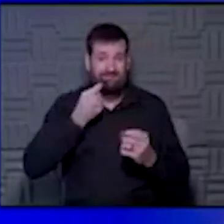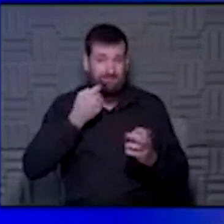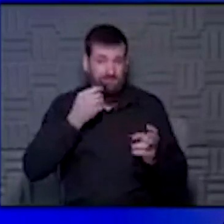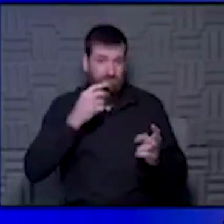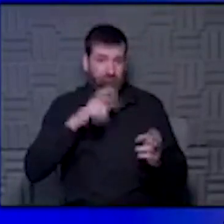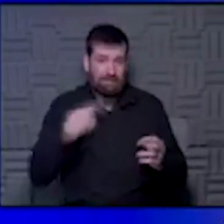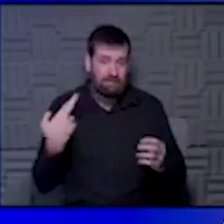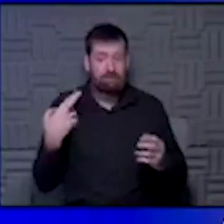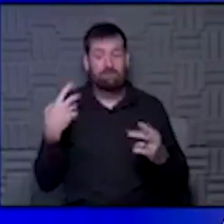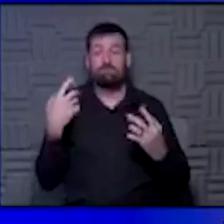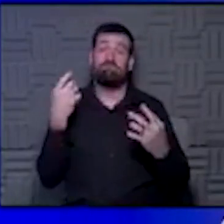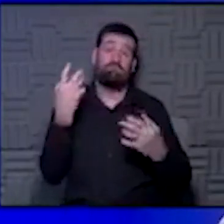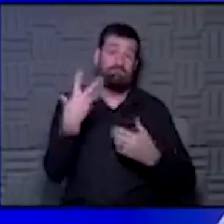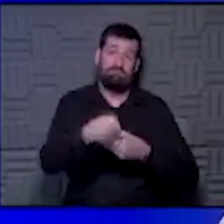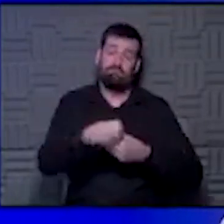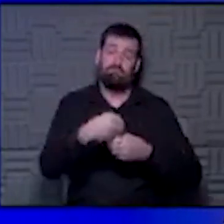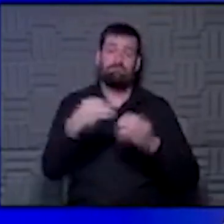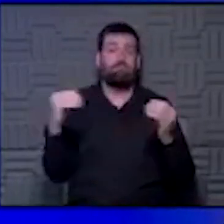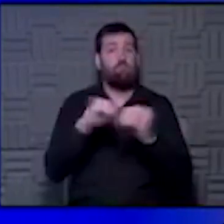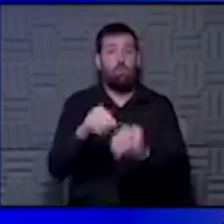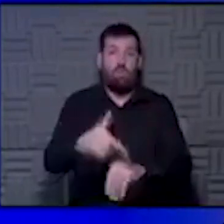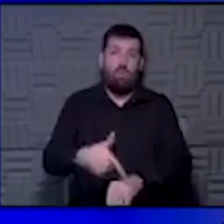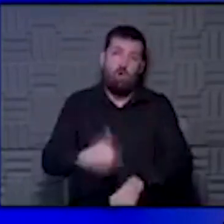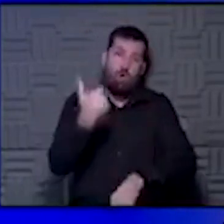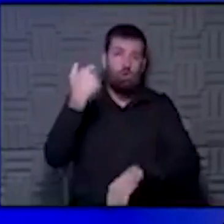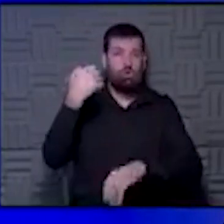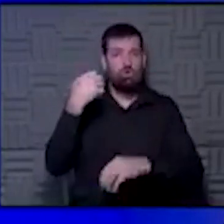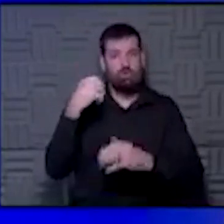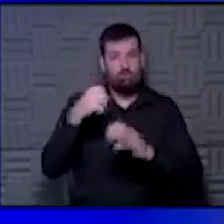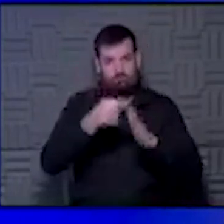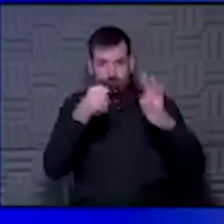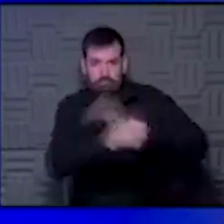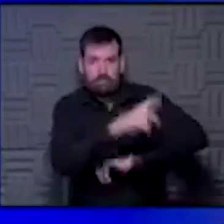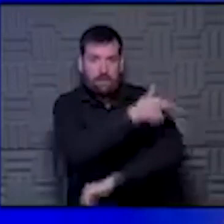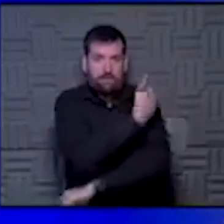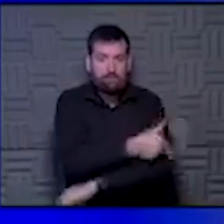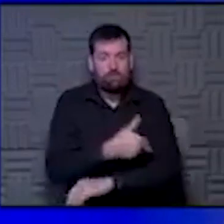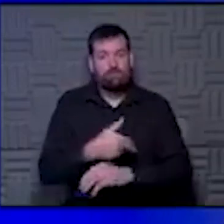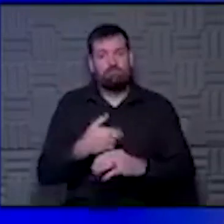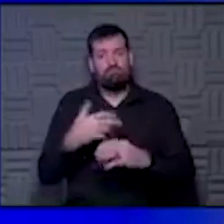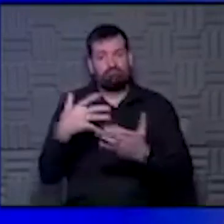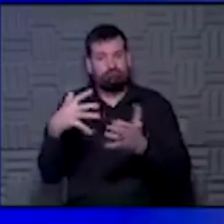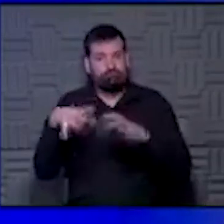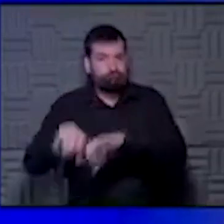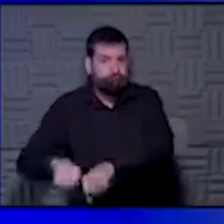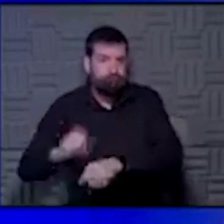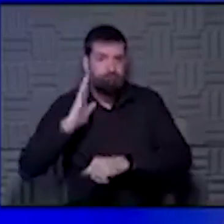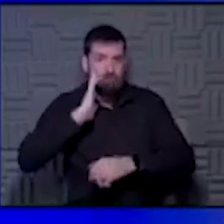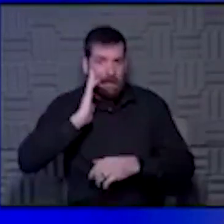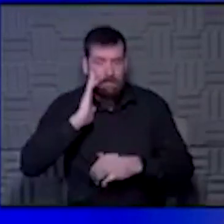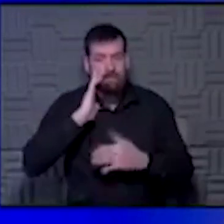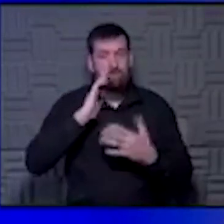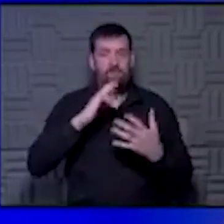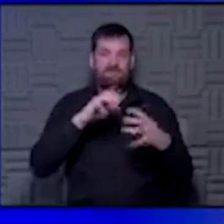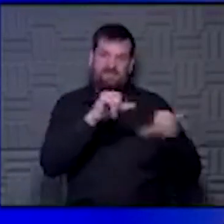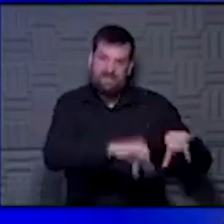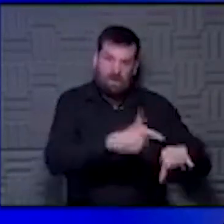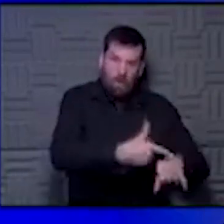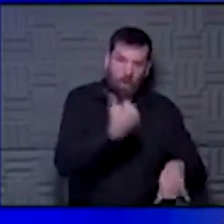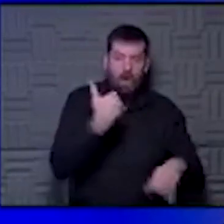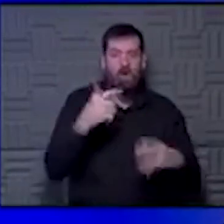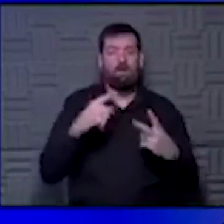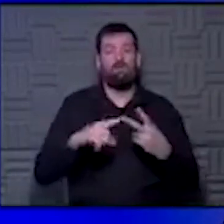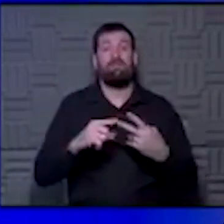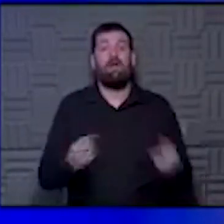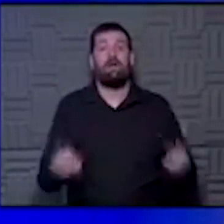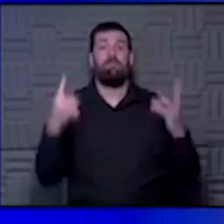longer hospitalization. If you talk about healthcare resources and usage of beds, duration of hospitalization and complication is going to be